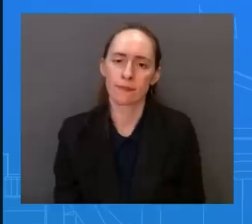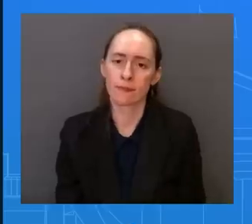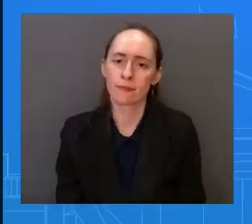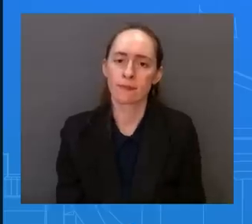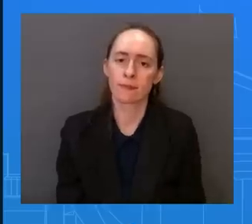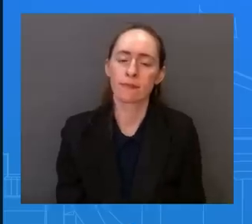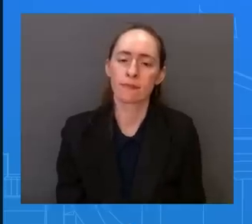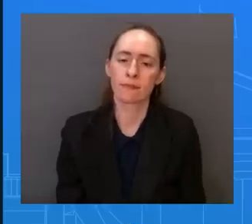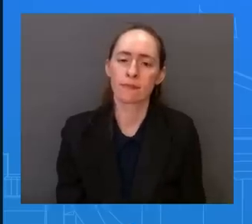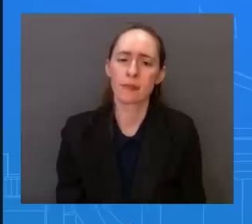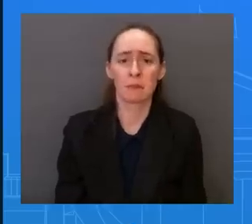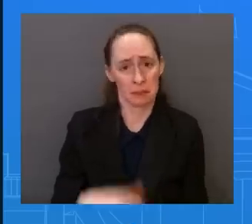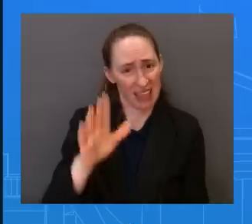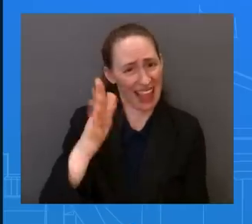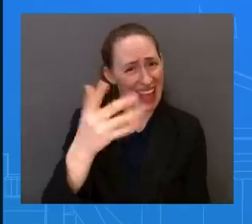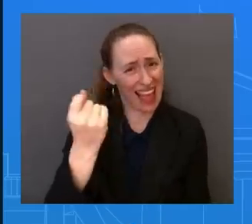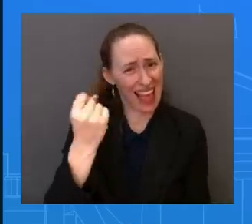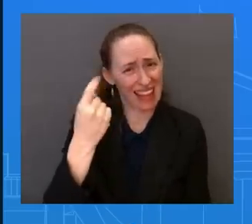challenging period